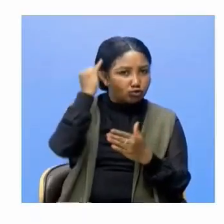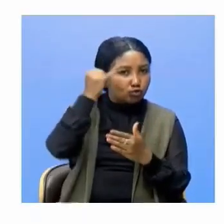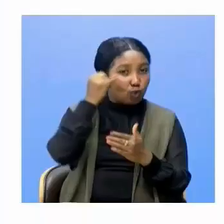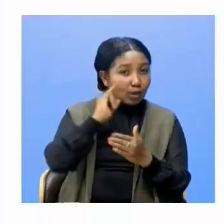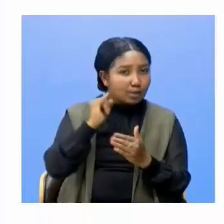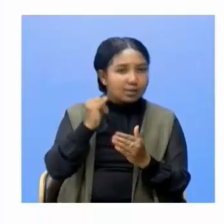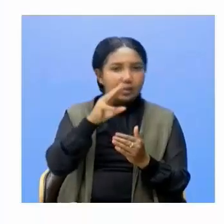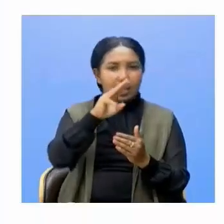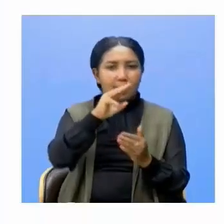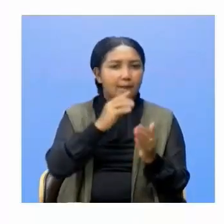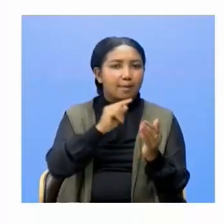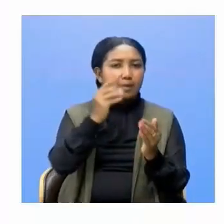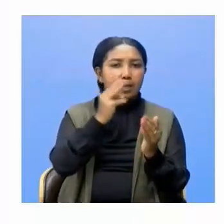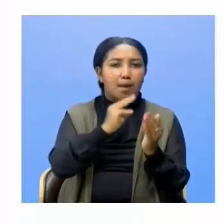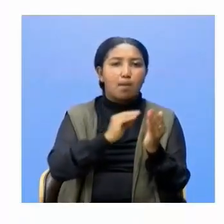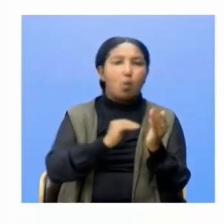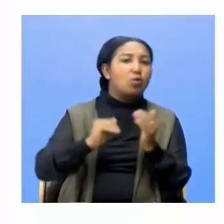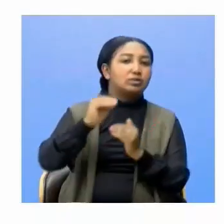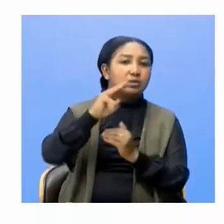most